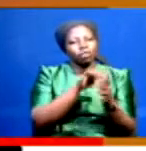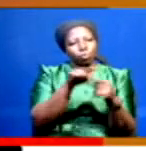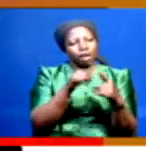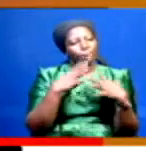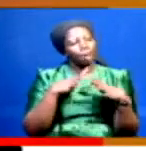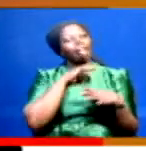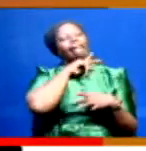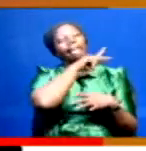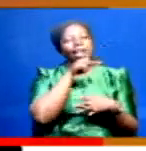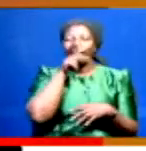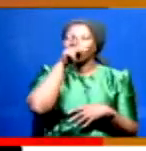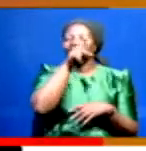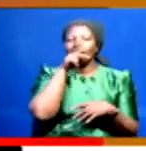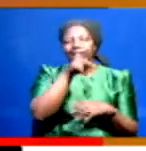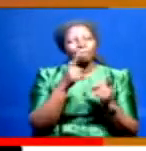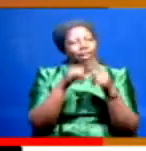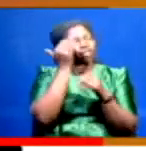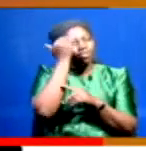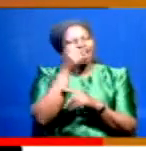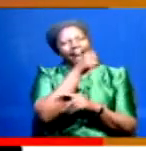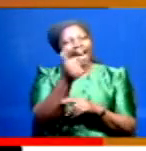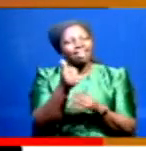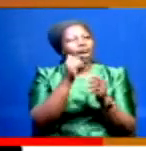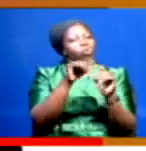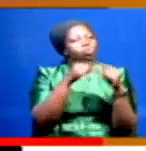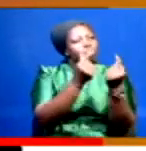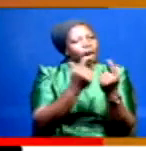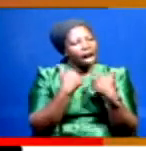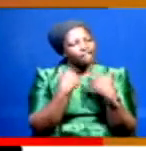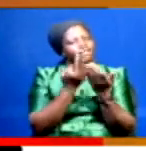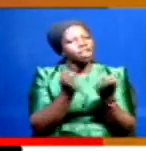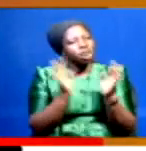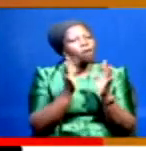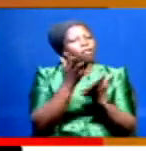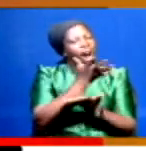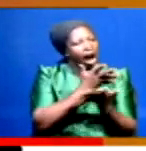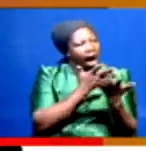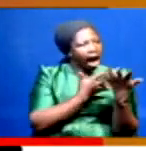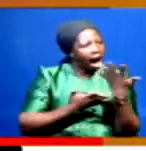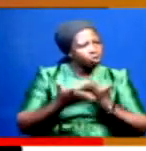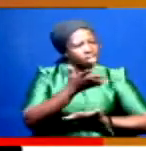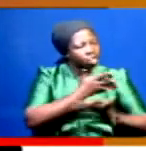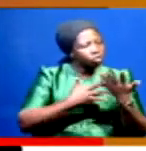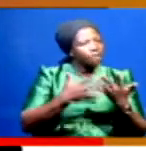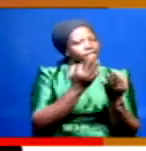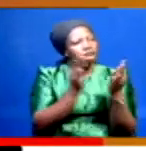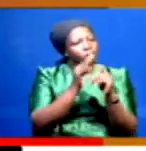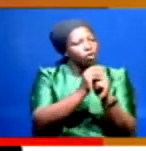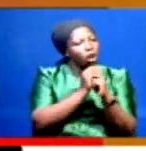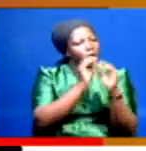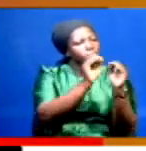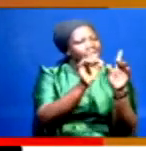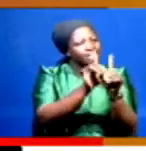advancing the freedom of association and freedom of worship the way they should, including some of the